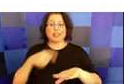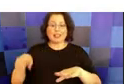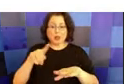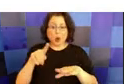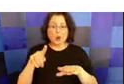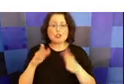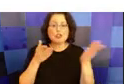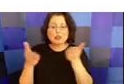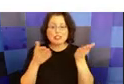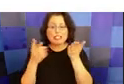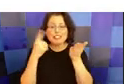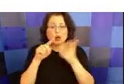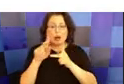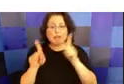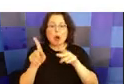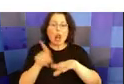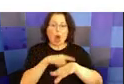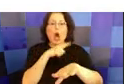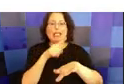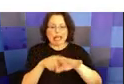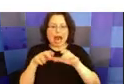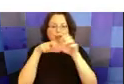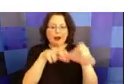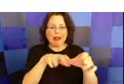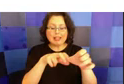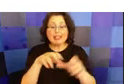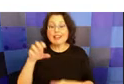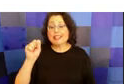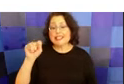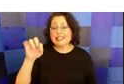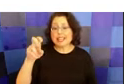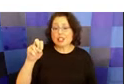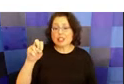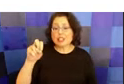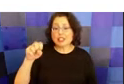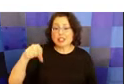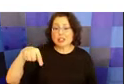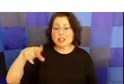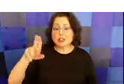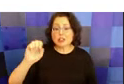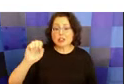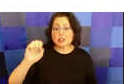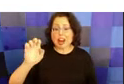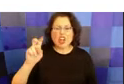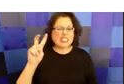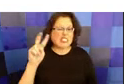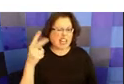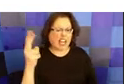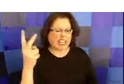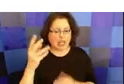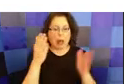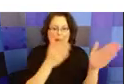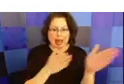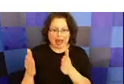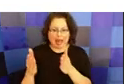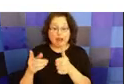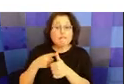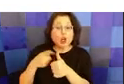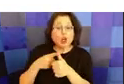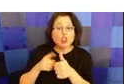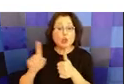as well. Station Square is the second station area plan that's going through this design process. The first was